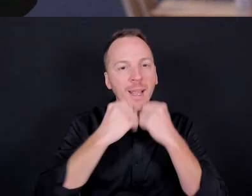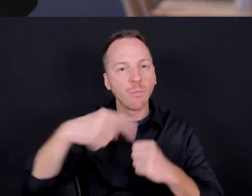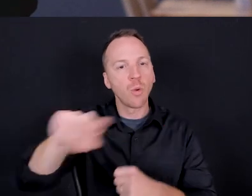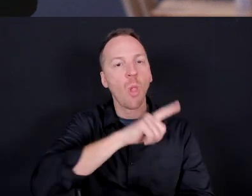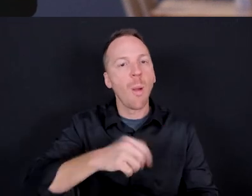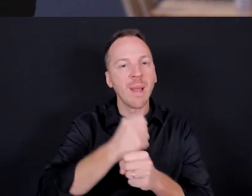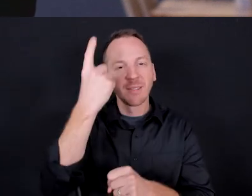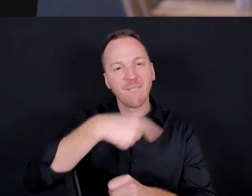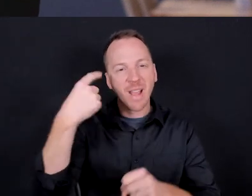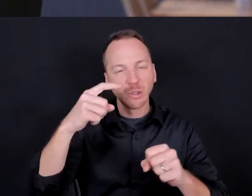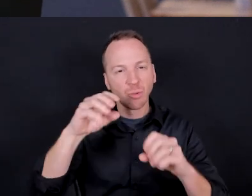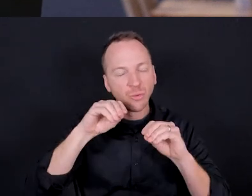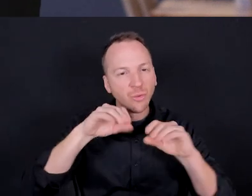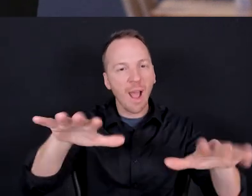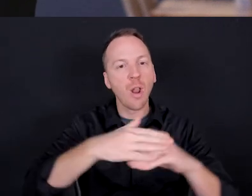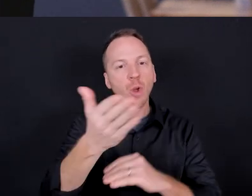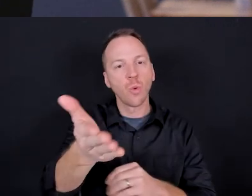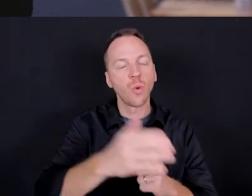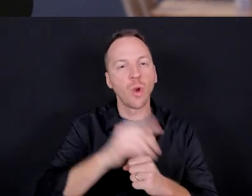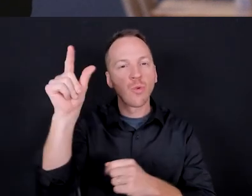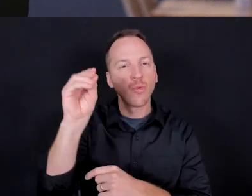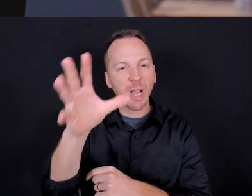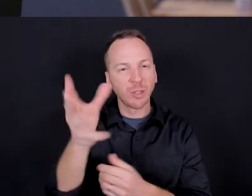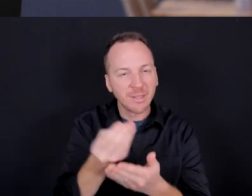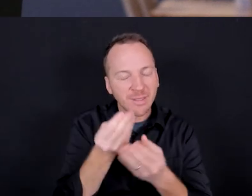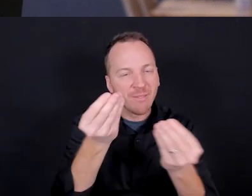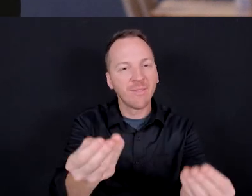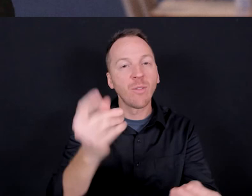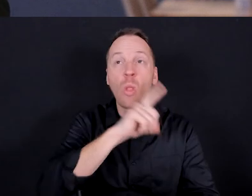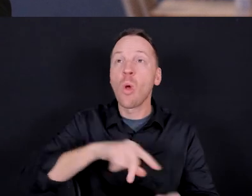The Lord make his face shine on you and be gracious to you. The